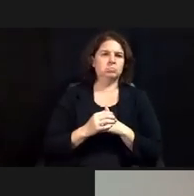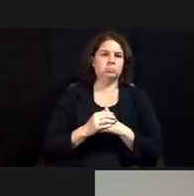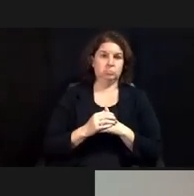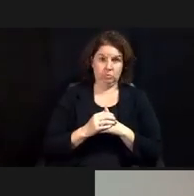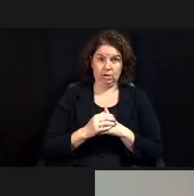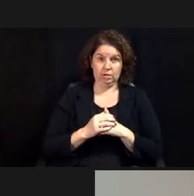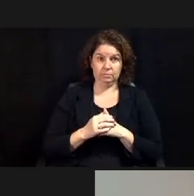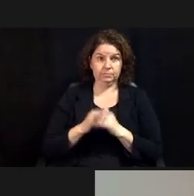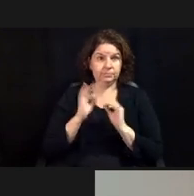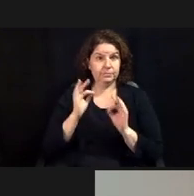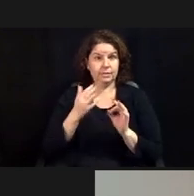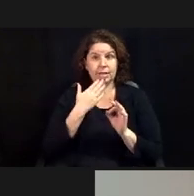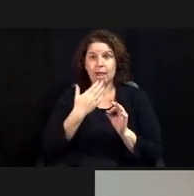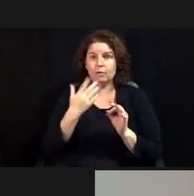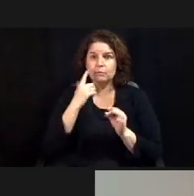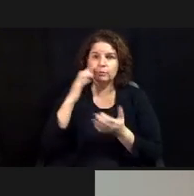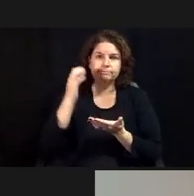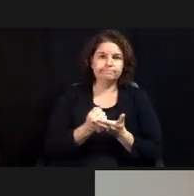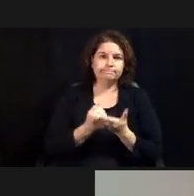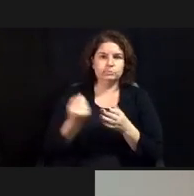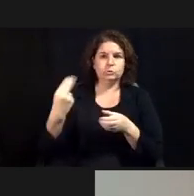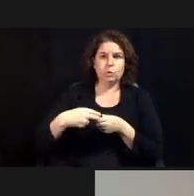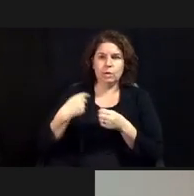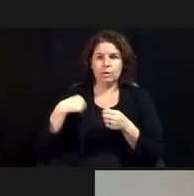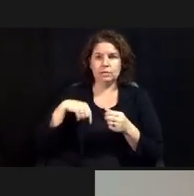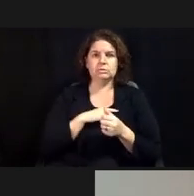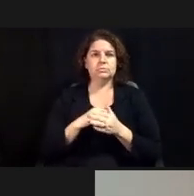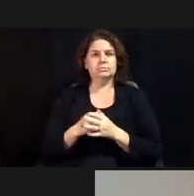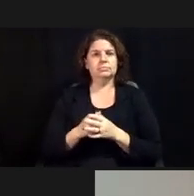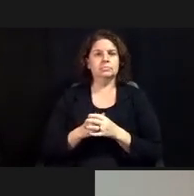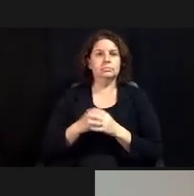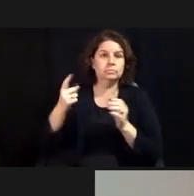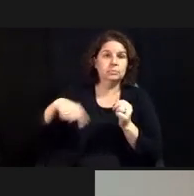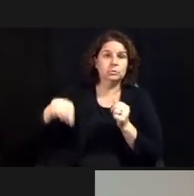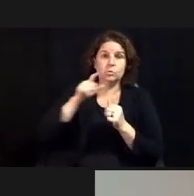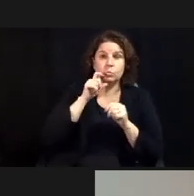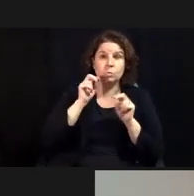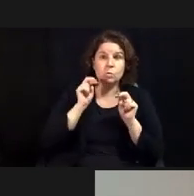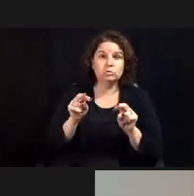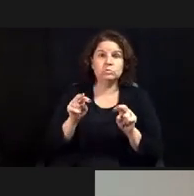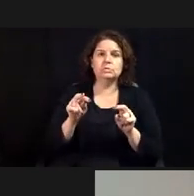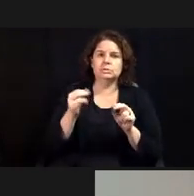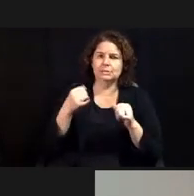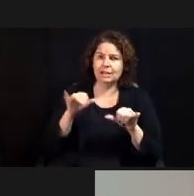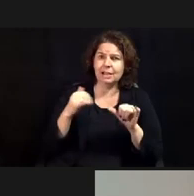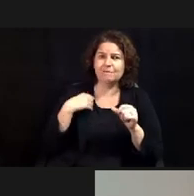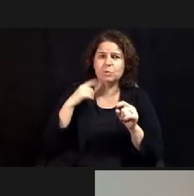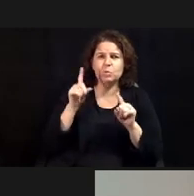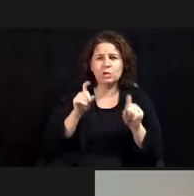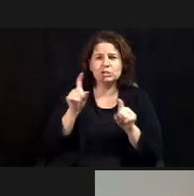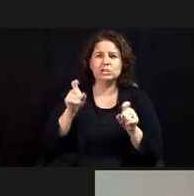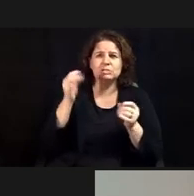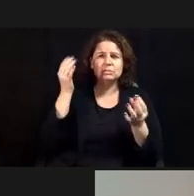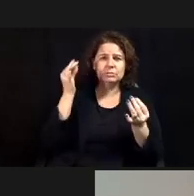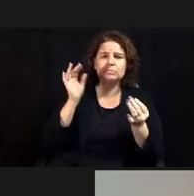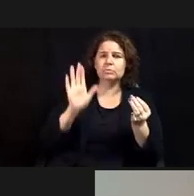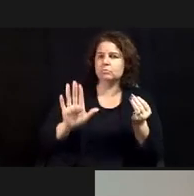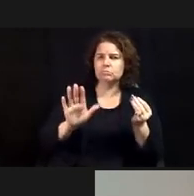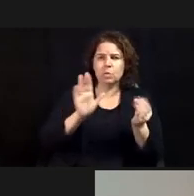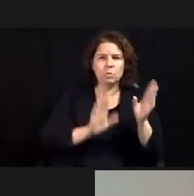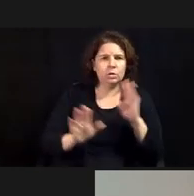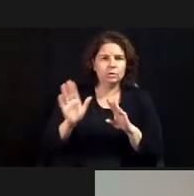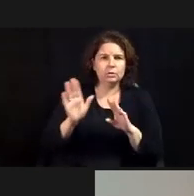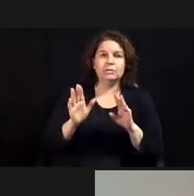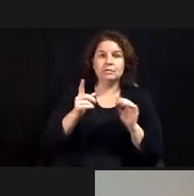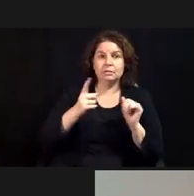to write. Others that are watching, if you still have a question that has come to mind, fear not, our COVID-19 response team is available